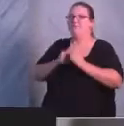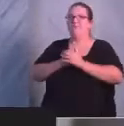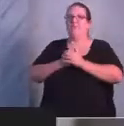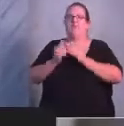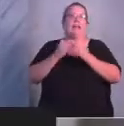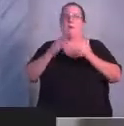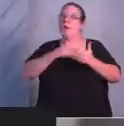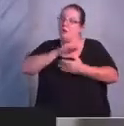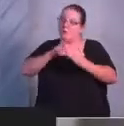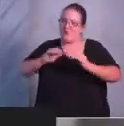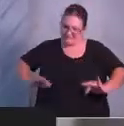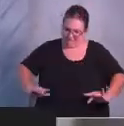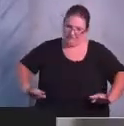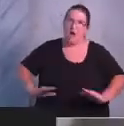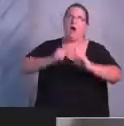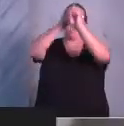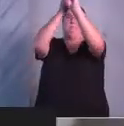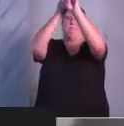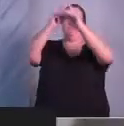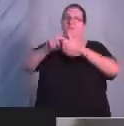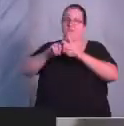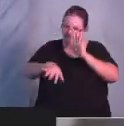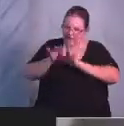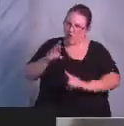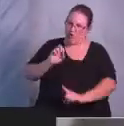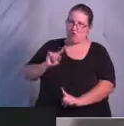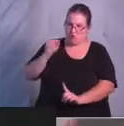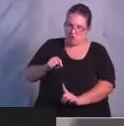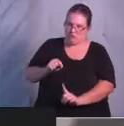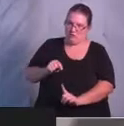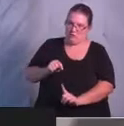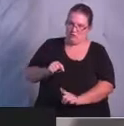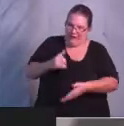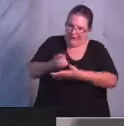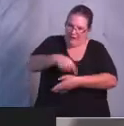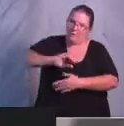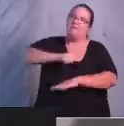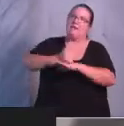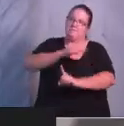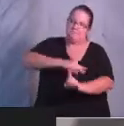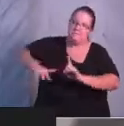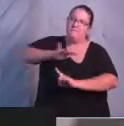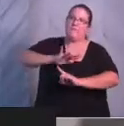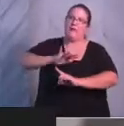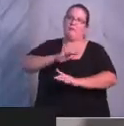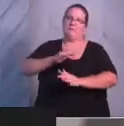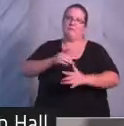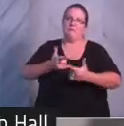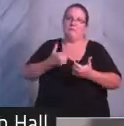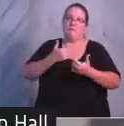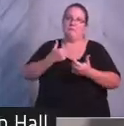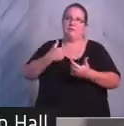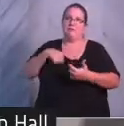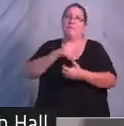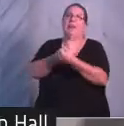bottom-up approach. Let's go for root causes and help people create the conditions necessary so that we can love